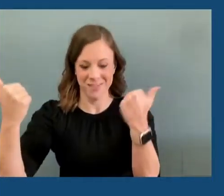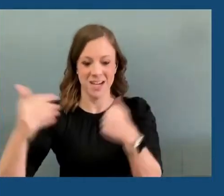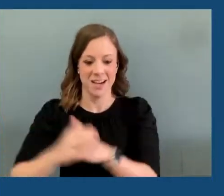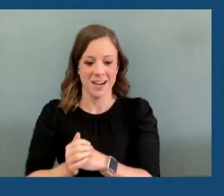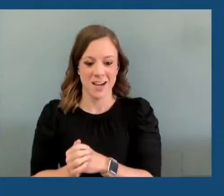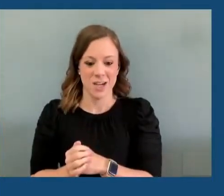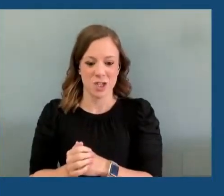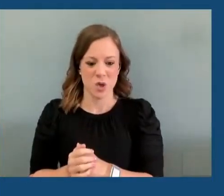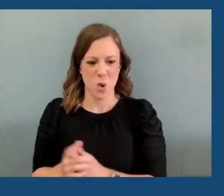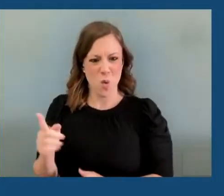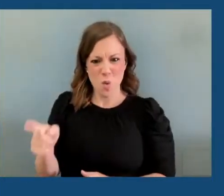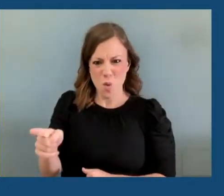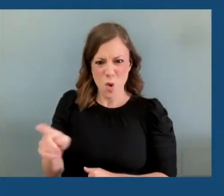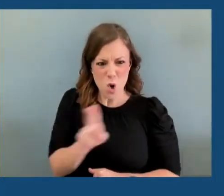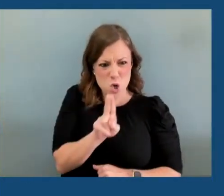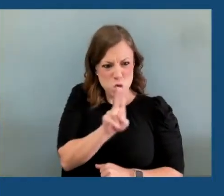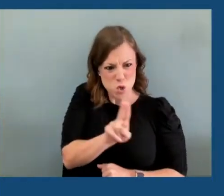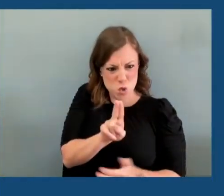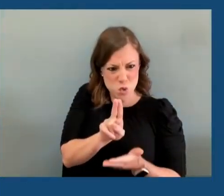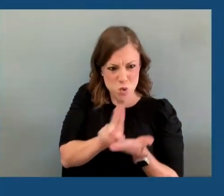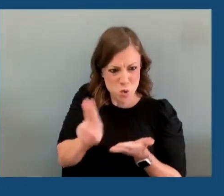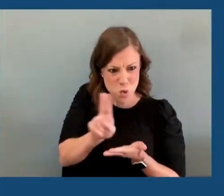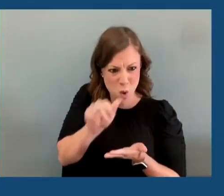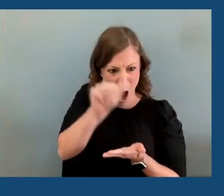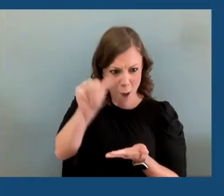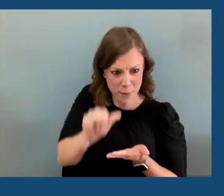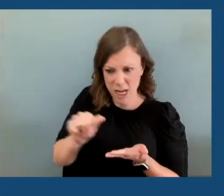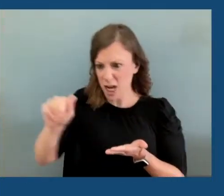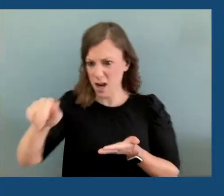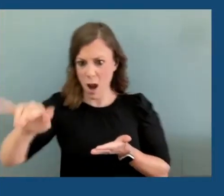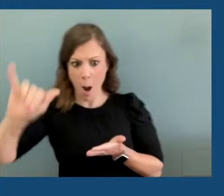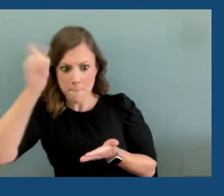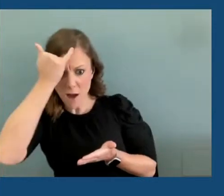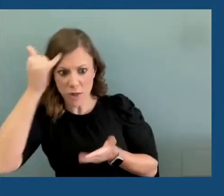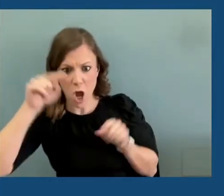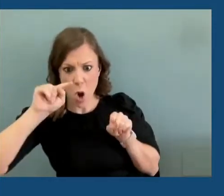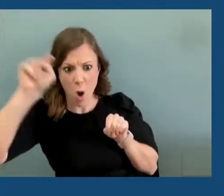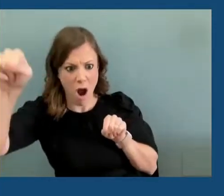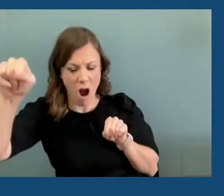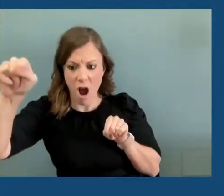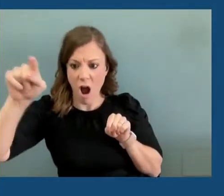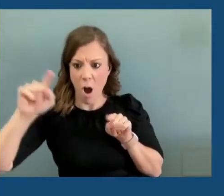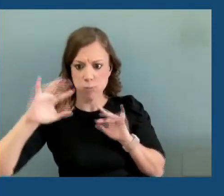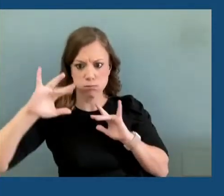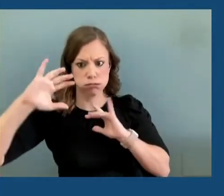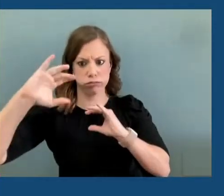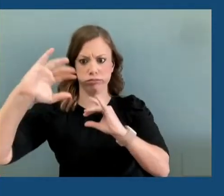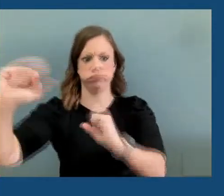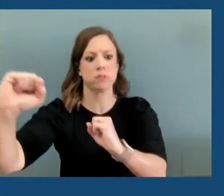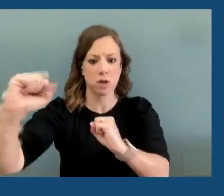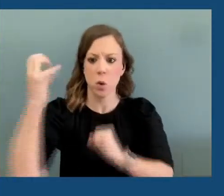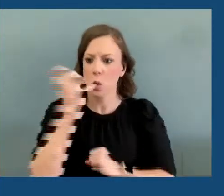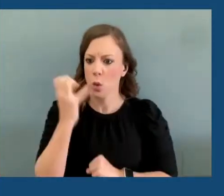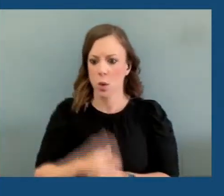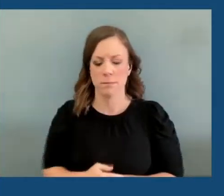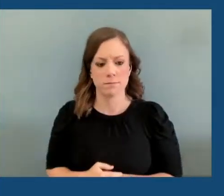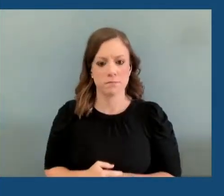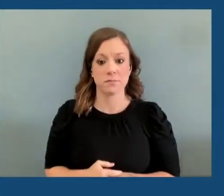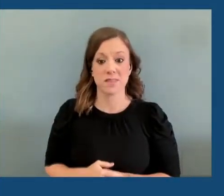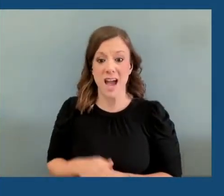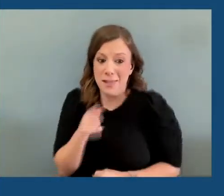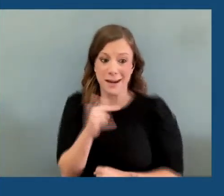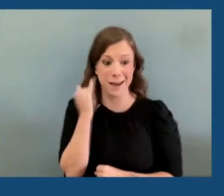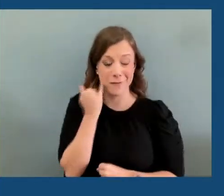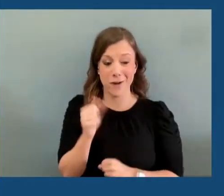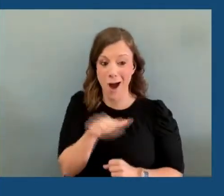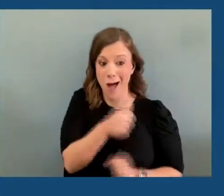at UAlbany. Oh, they're actually doing it at Buffalo now. They're so far ahead of us. You also just surrender if you're from another state because